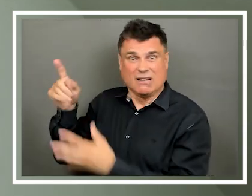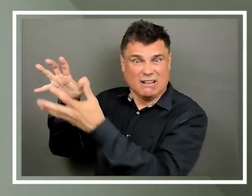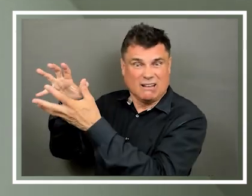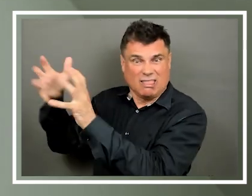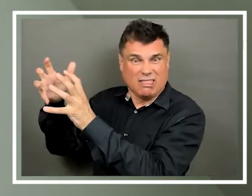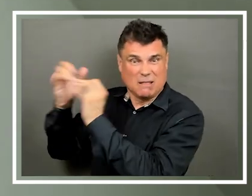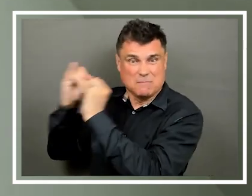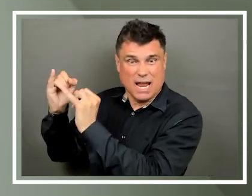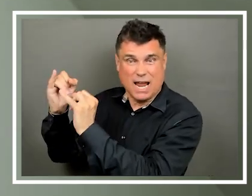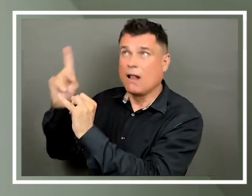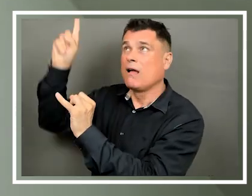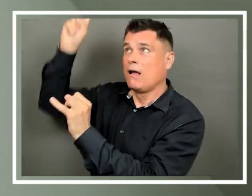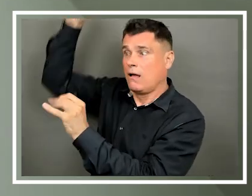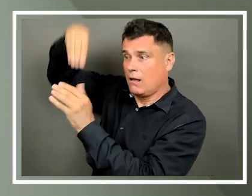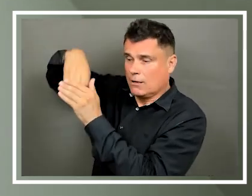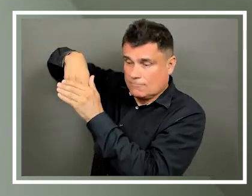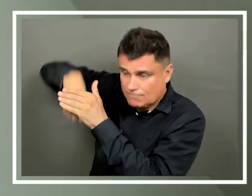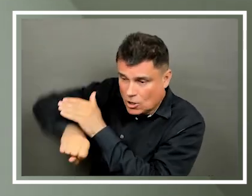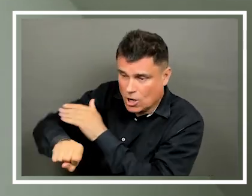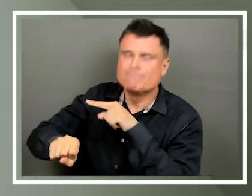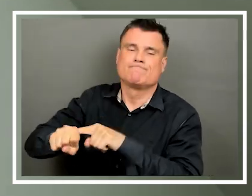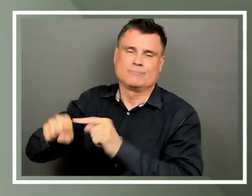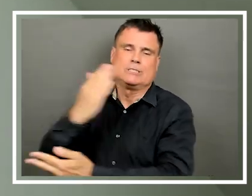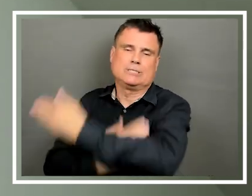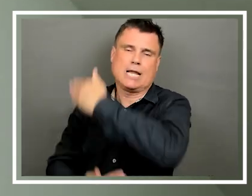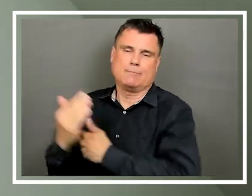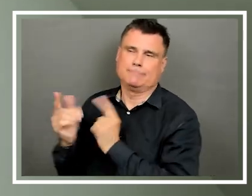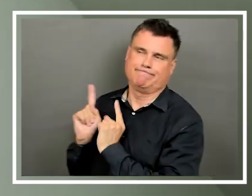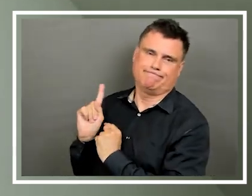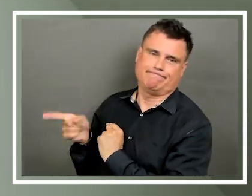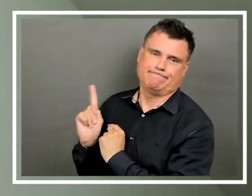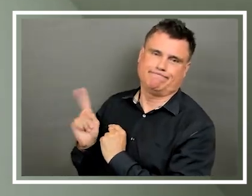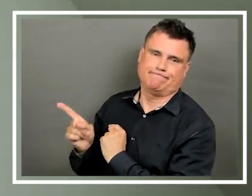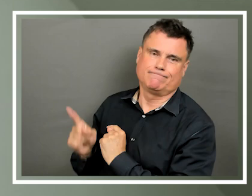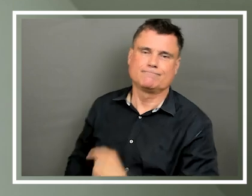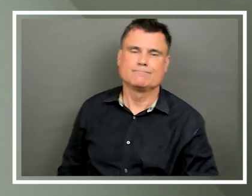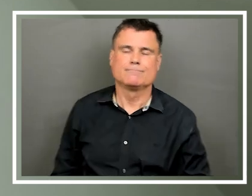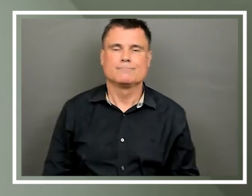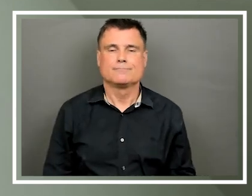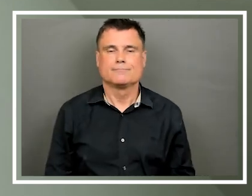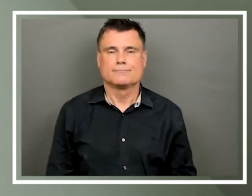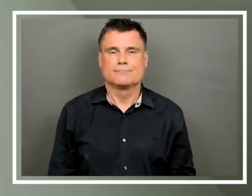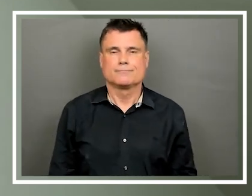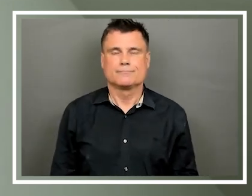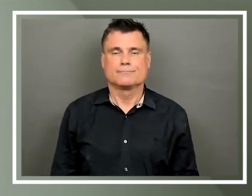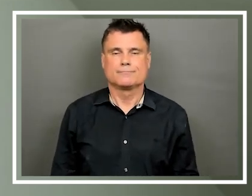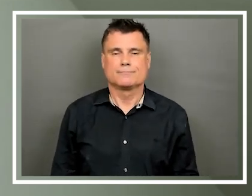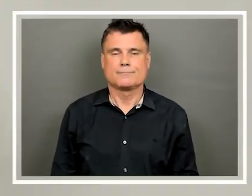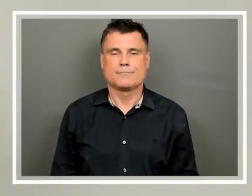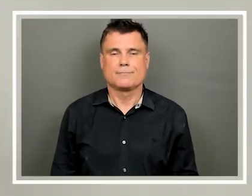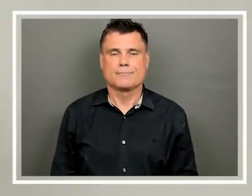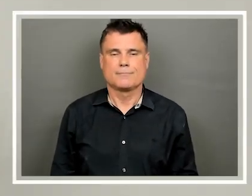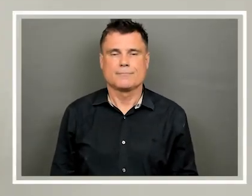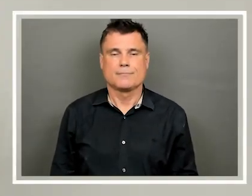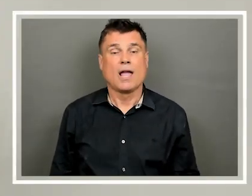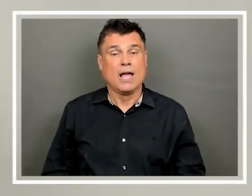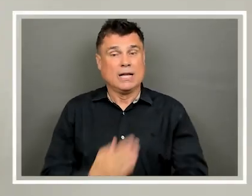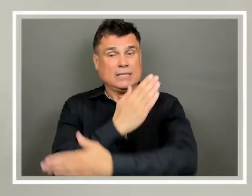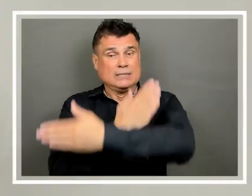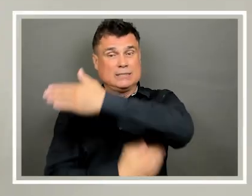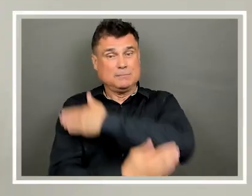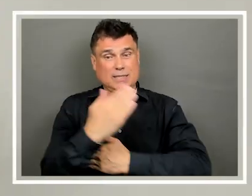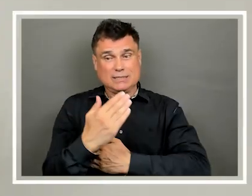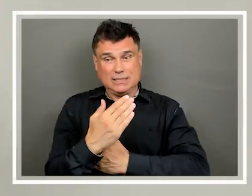disability was the result of the parent doing something bad, or maybe it was black magic. Disability